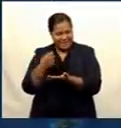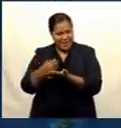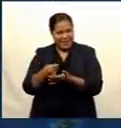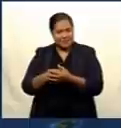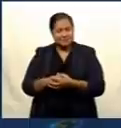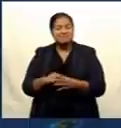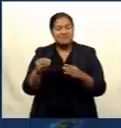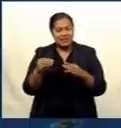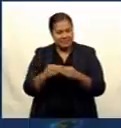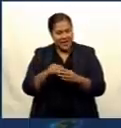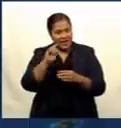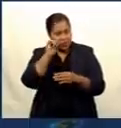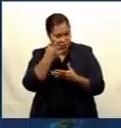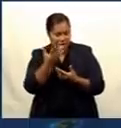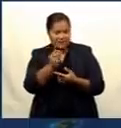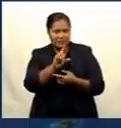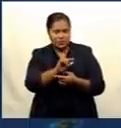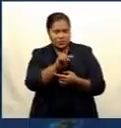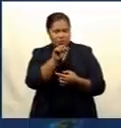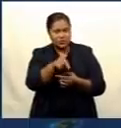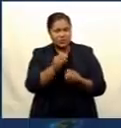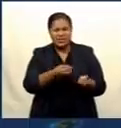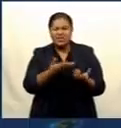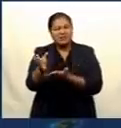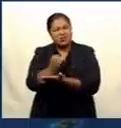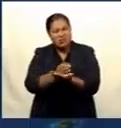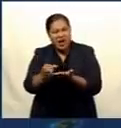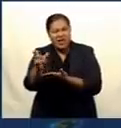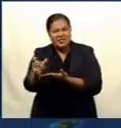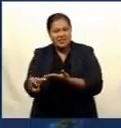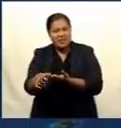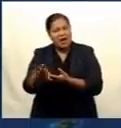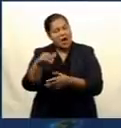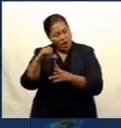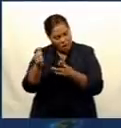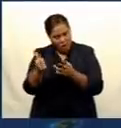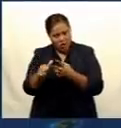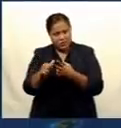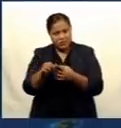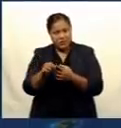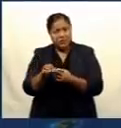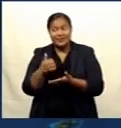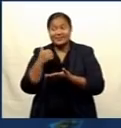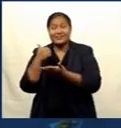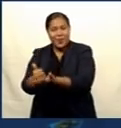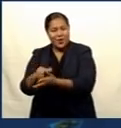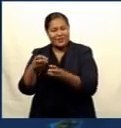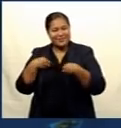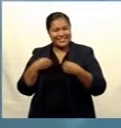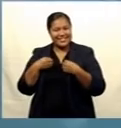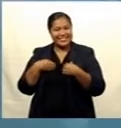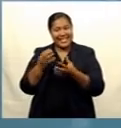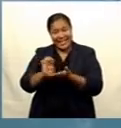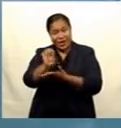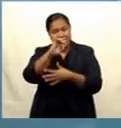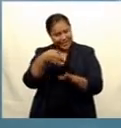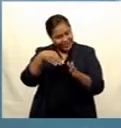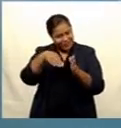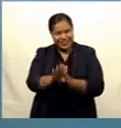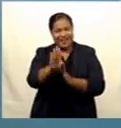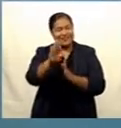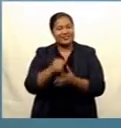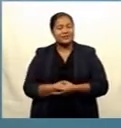be passing this reduced margin to the customers, which indirectly helps the businesses and the economic recovery. Fiji Chamber